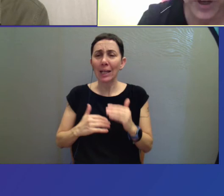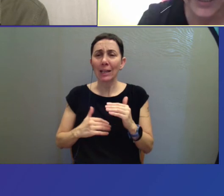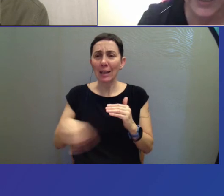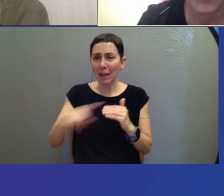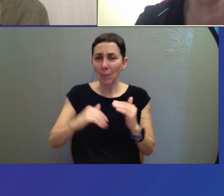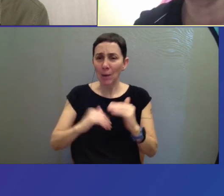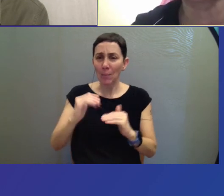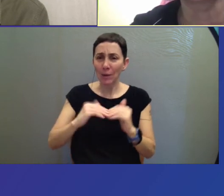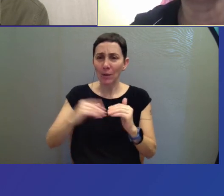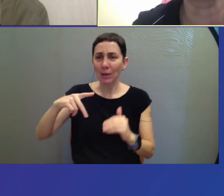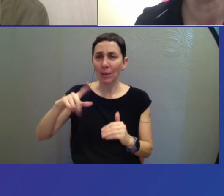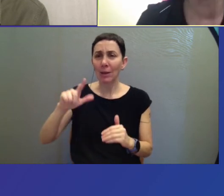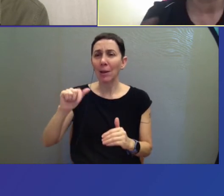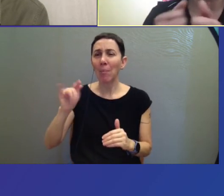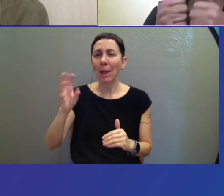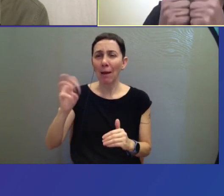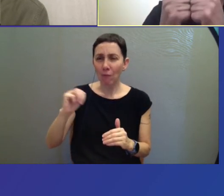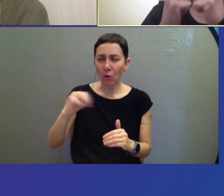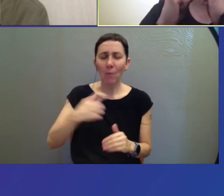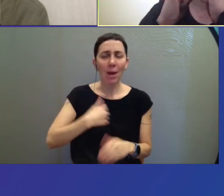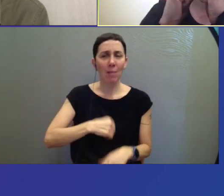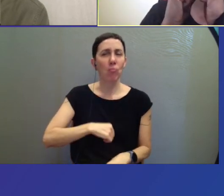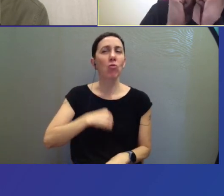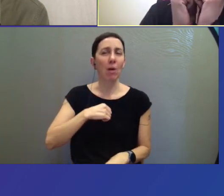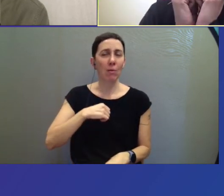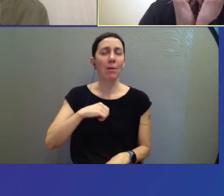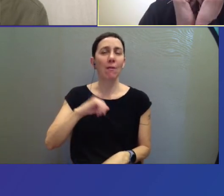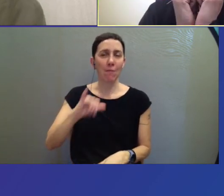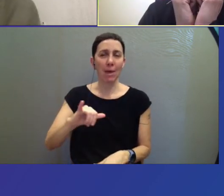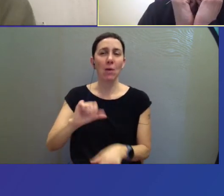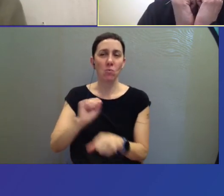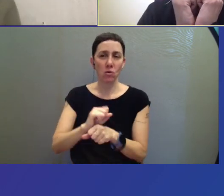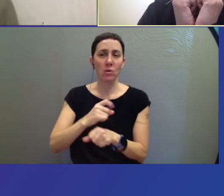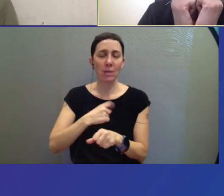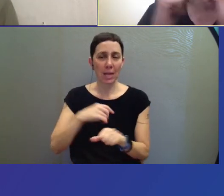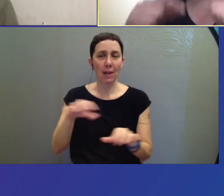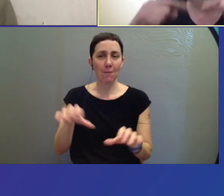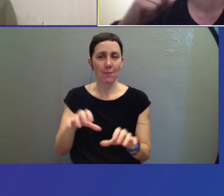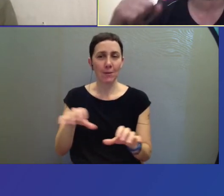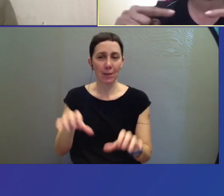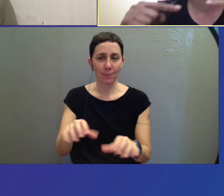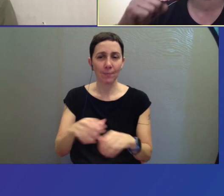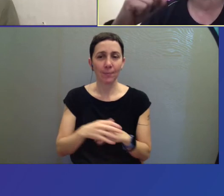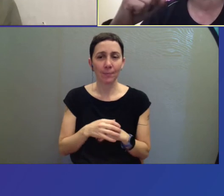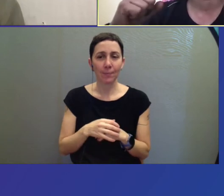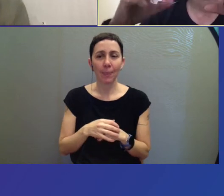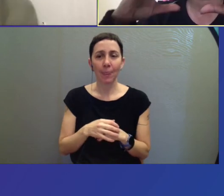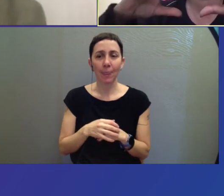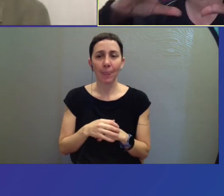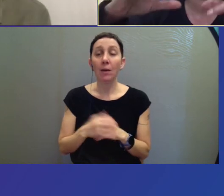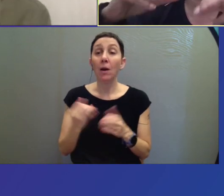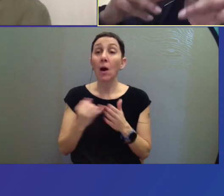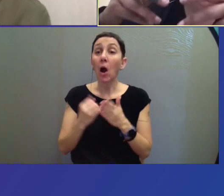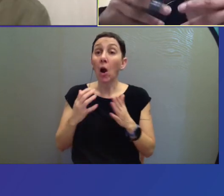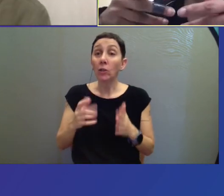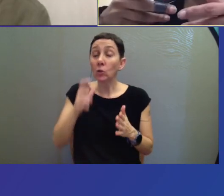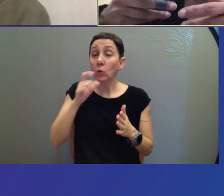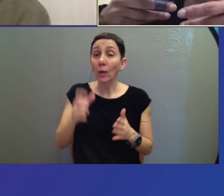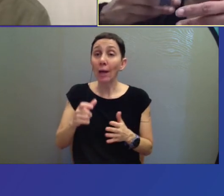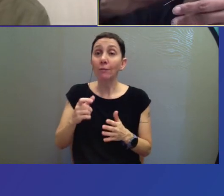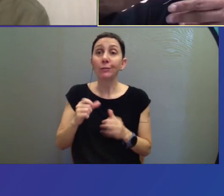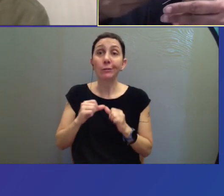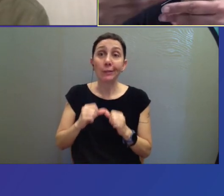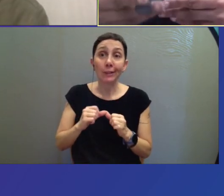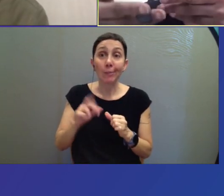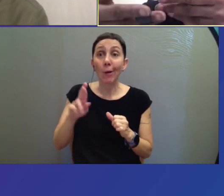of my work that I'm so proud of. Because I think so that artists don't have to keep reinventing